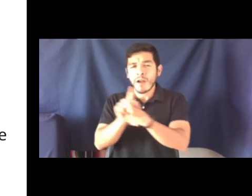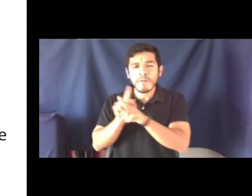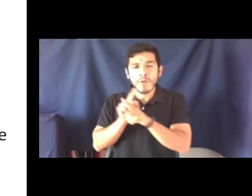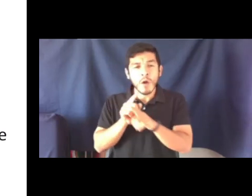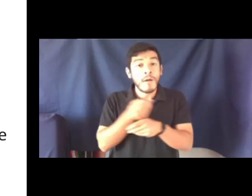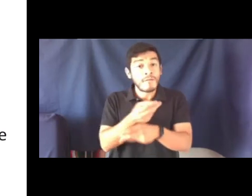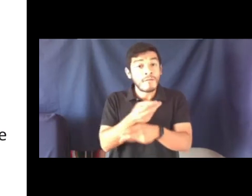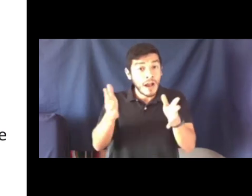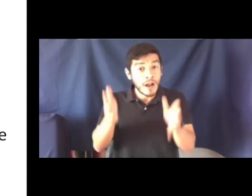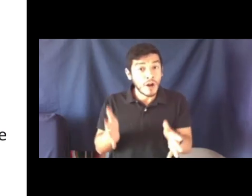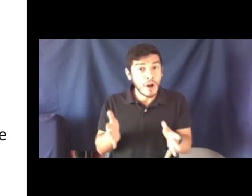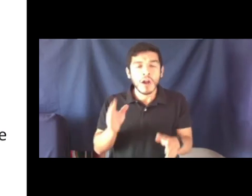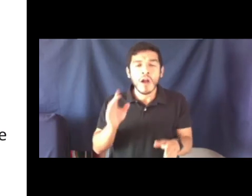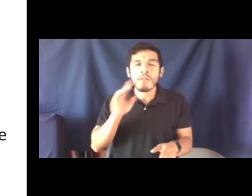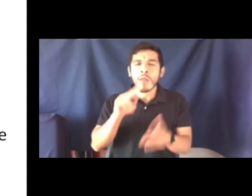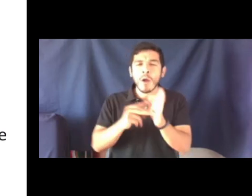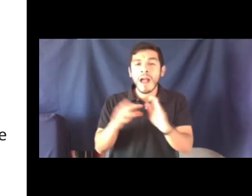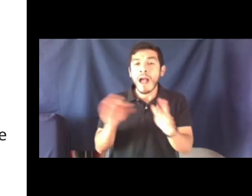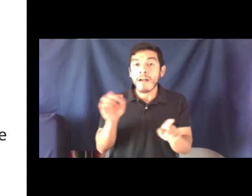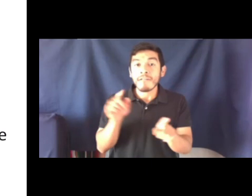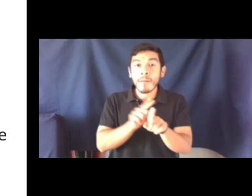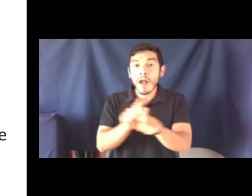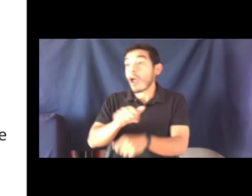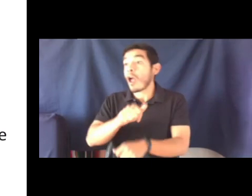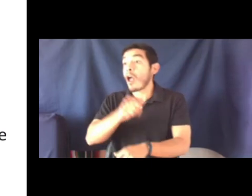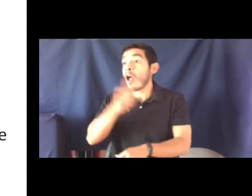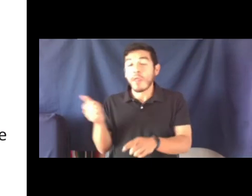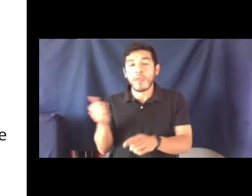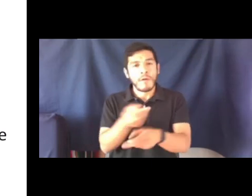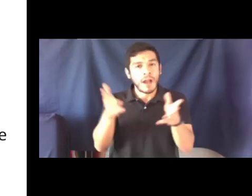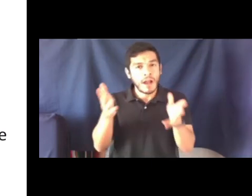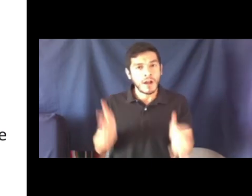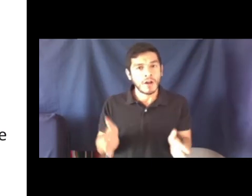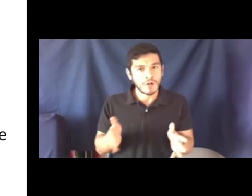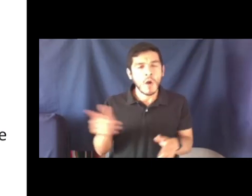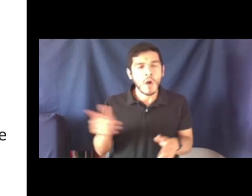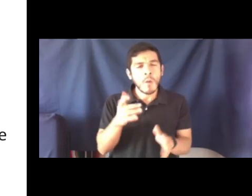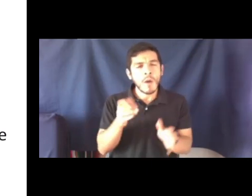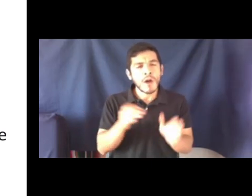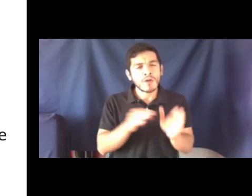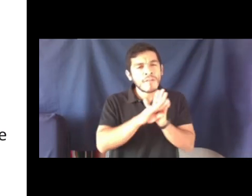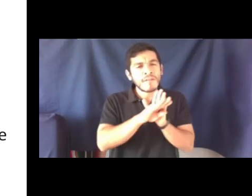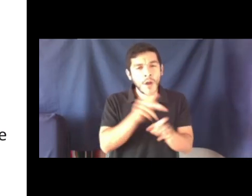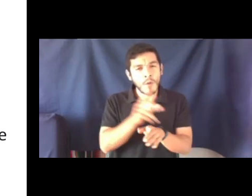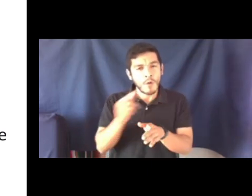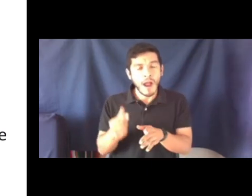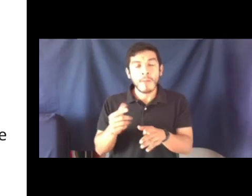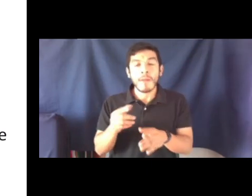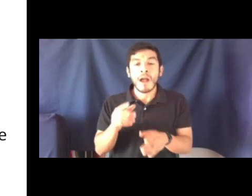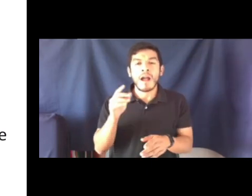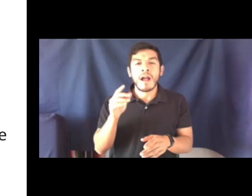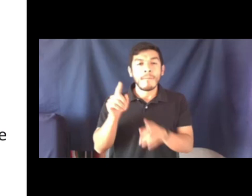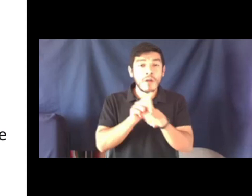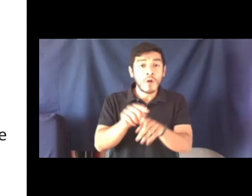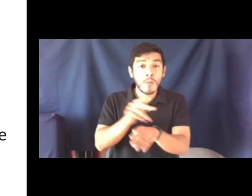other providers to develop and expand peer mentoring programs as a VR service. The Peer Mentoring Works community of practice seeks